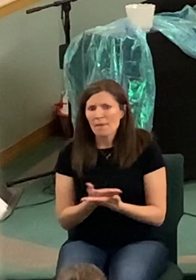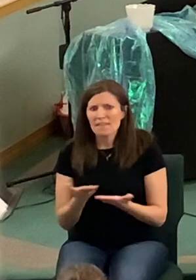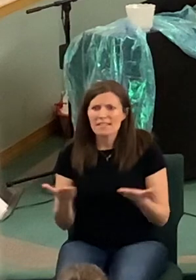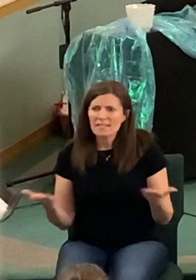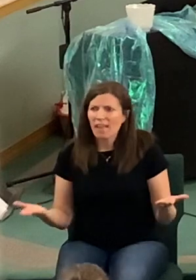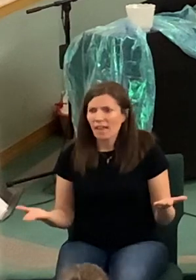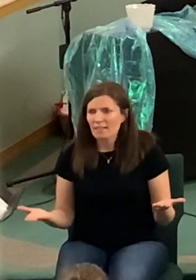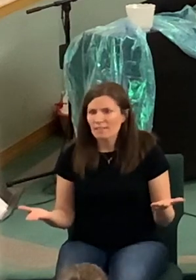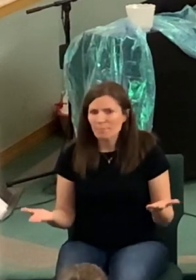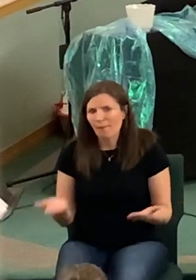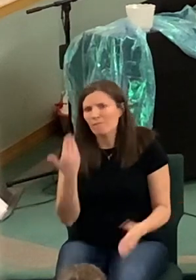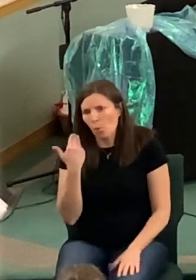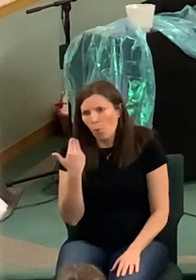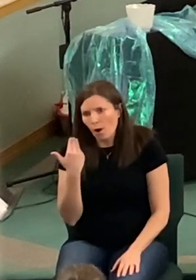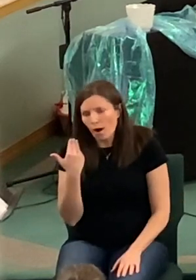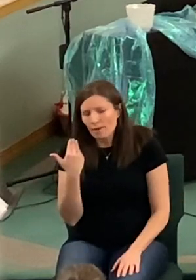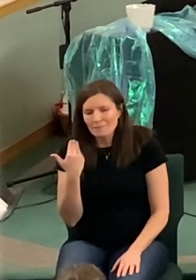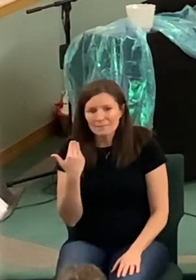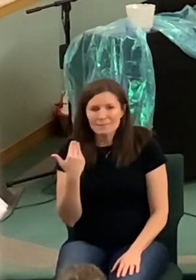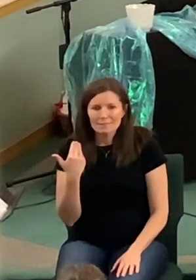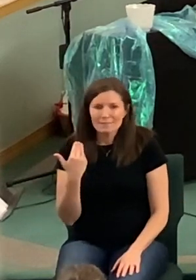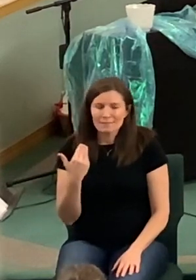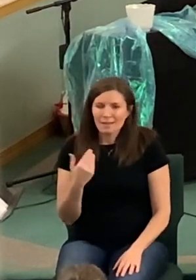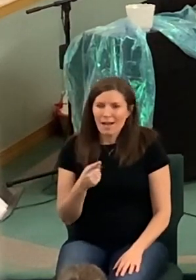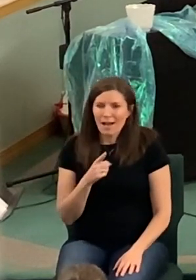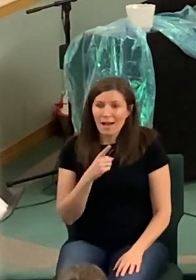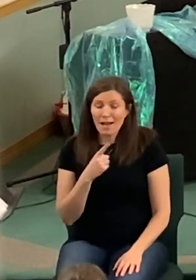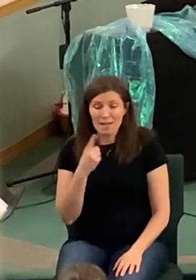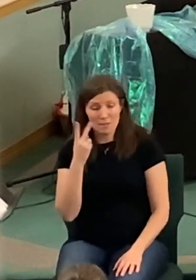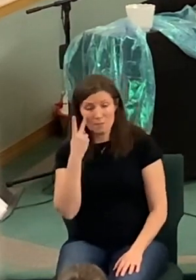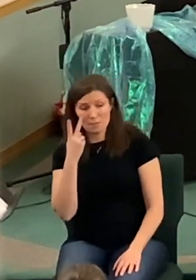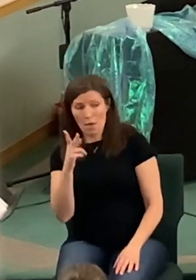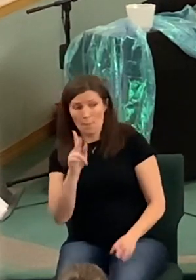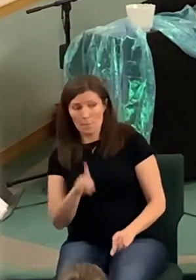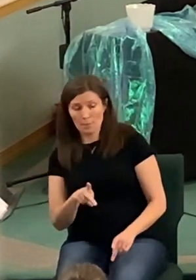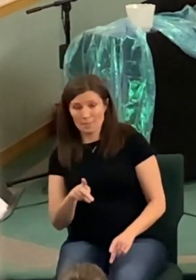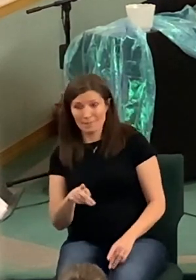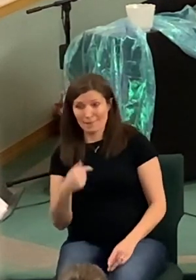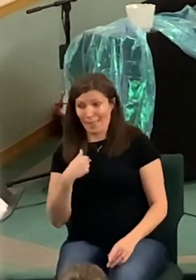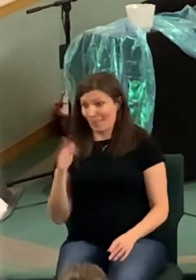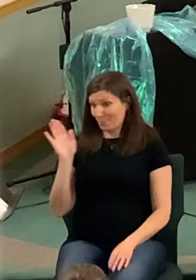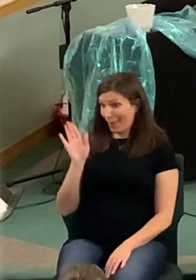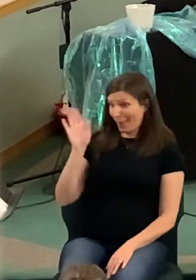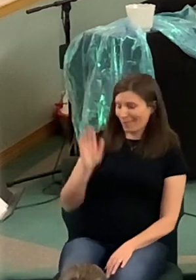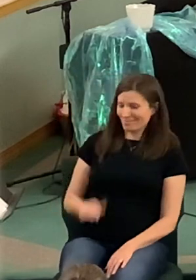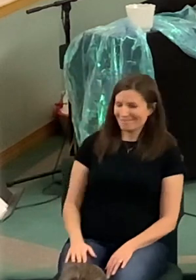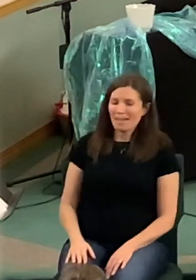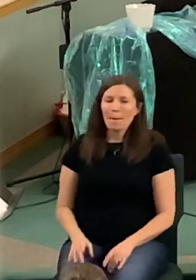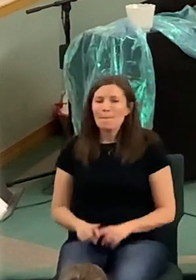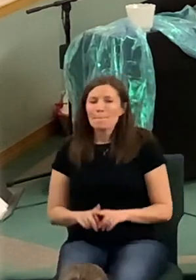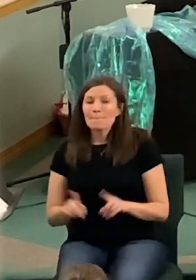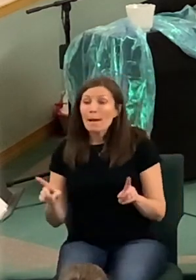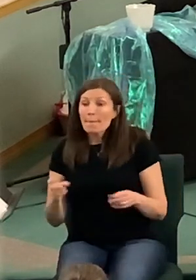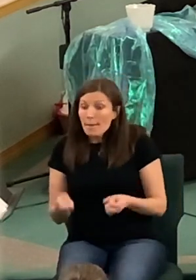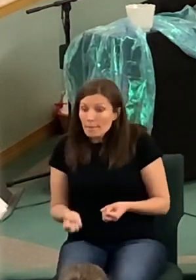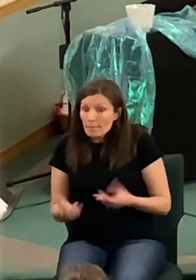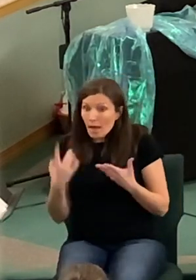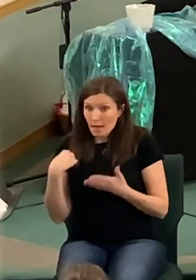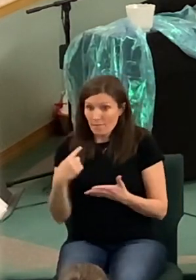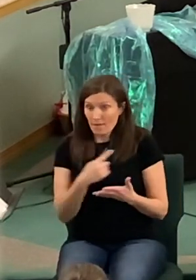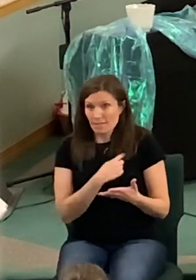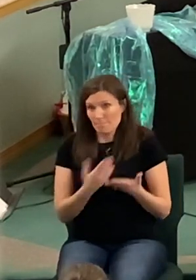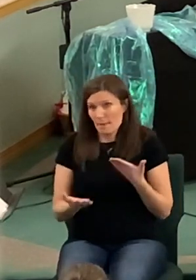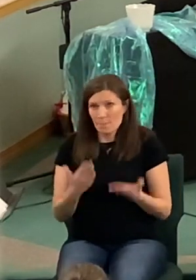person pointing to themselves as I read one category. We won't point out who that person was. But most of us at some point in our lives, maybe when we